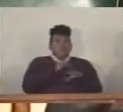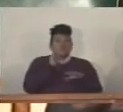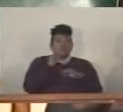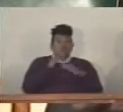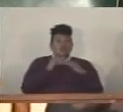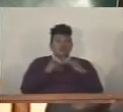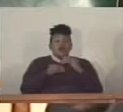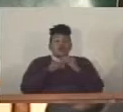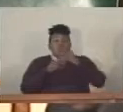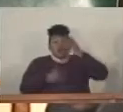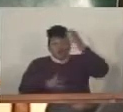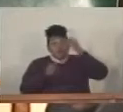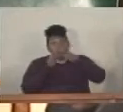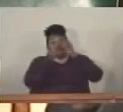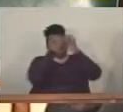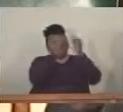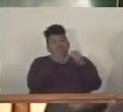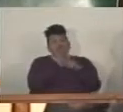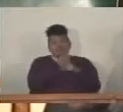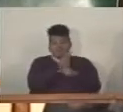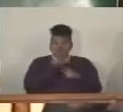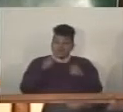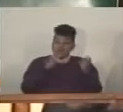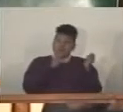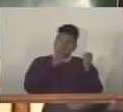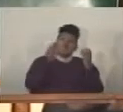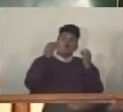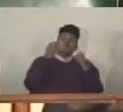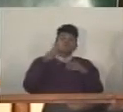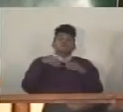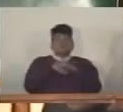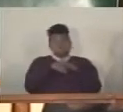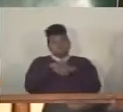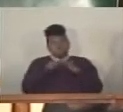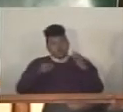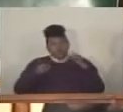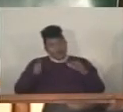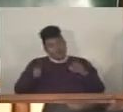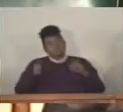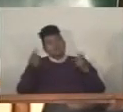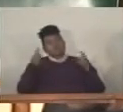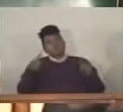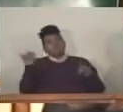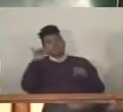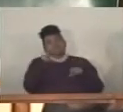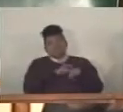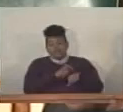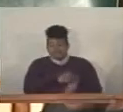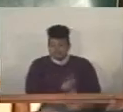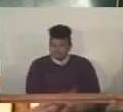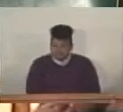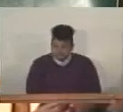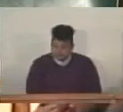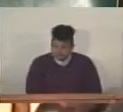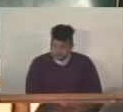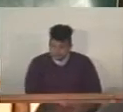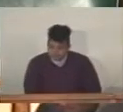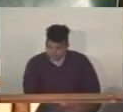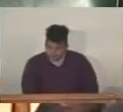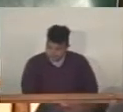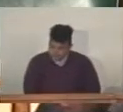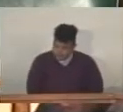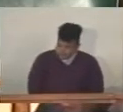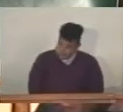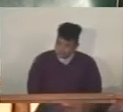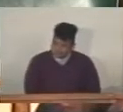as long as it is brought within 2 years after the date of the restitution order. One can see, Mr. President, how this not only